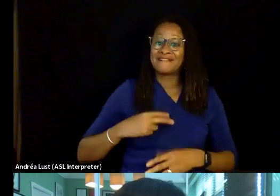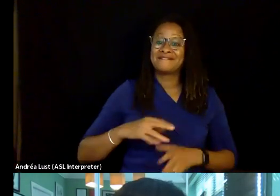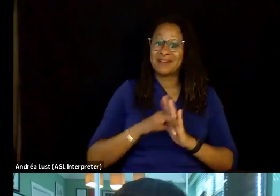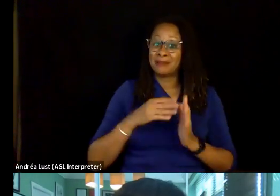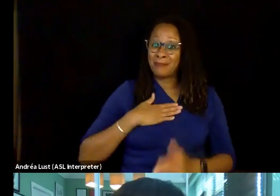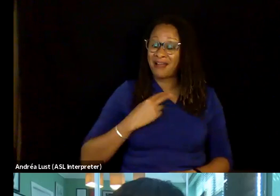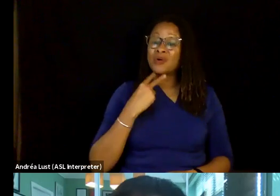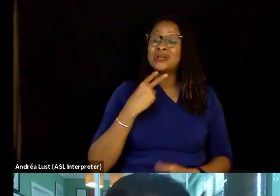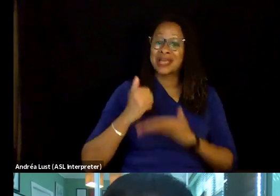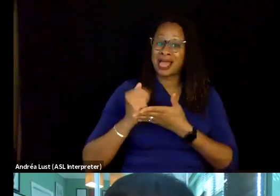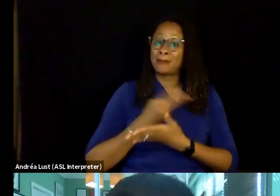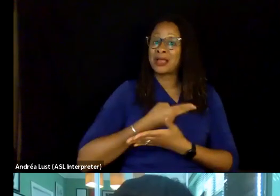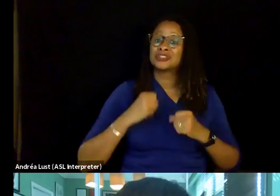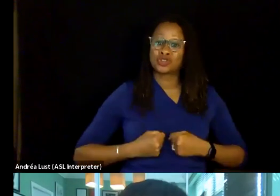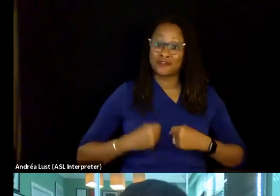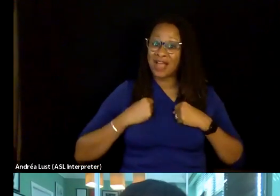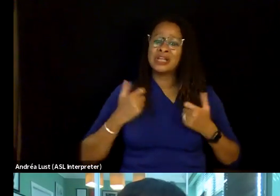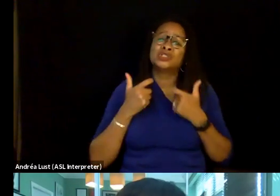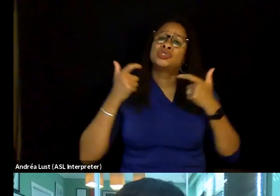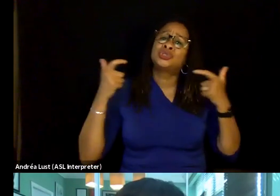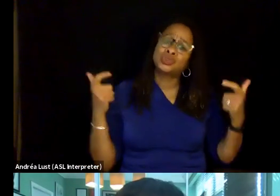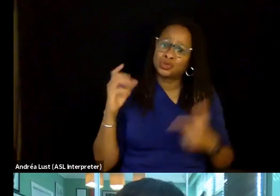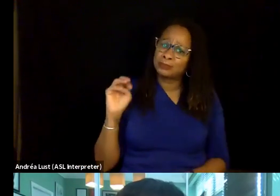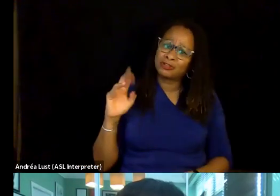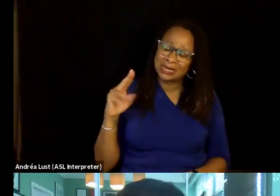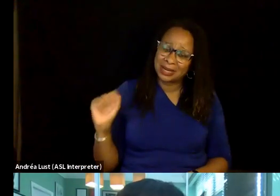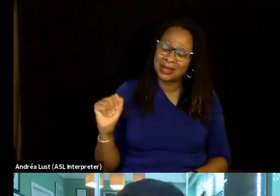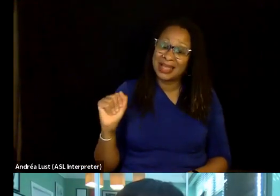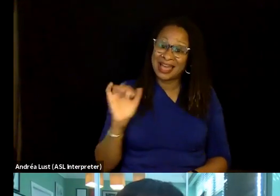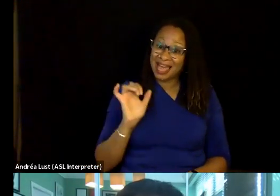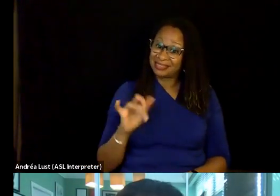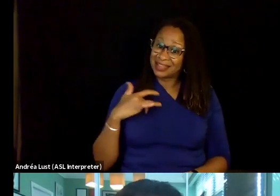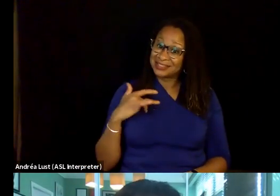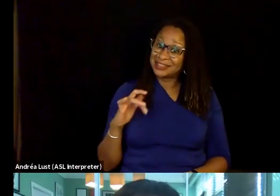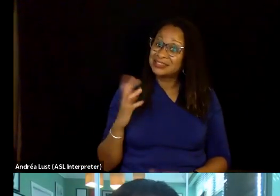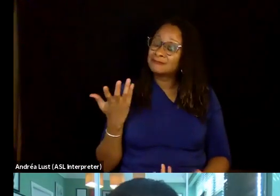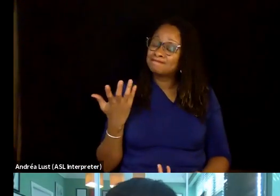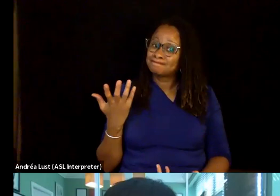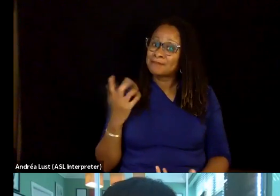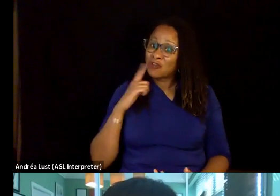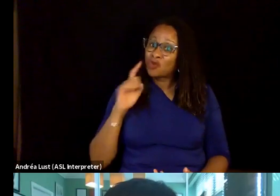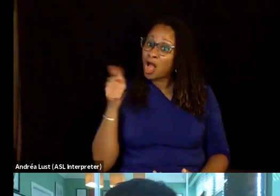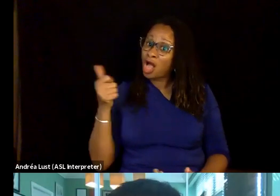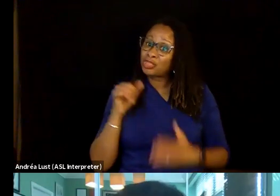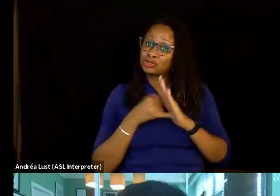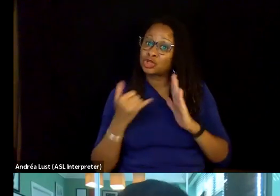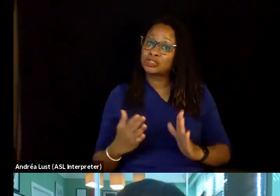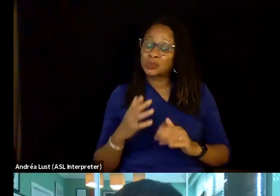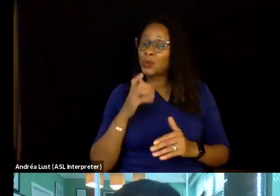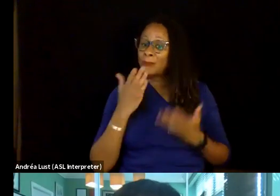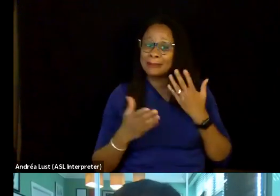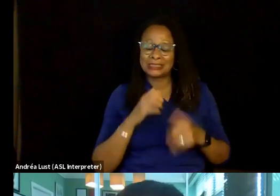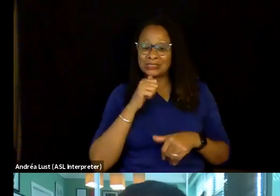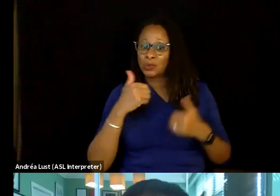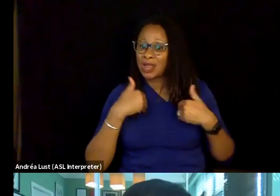survive. So huge, Marina. And in that sense also, I realize for other journalists who may not have